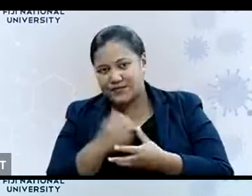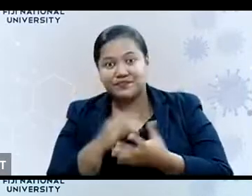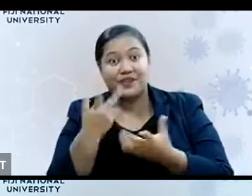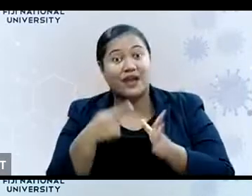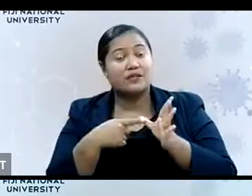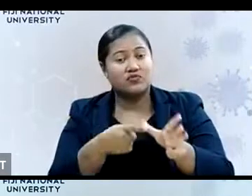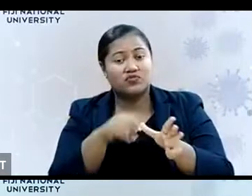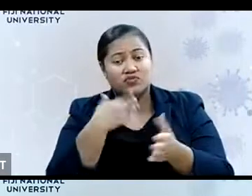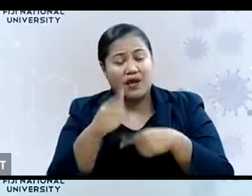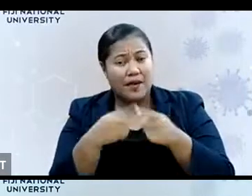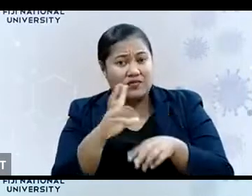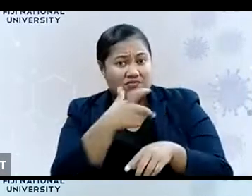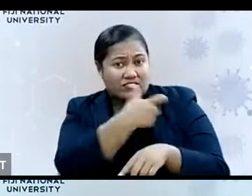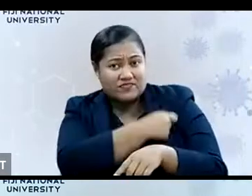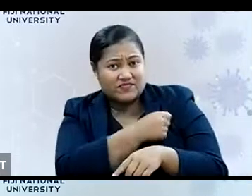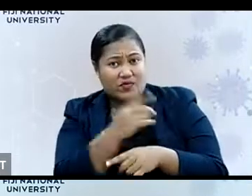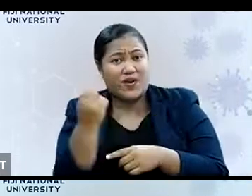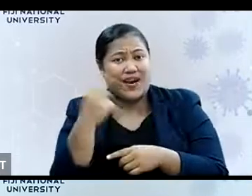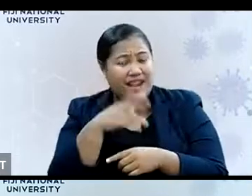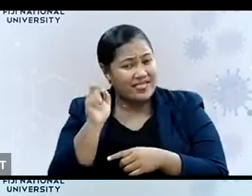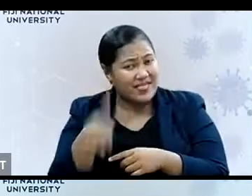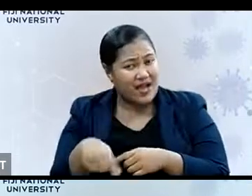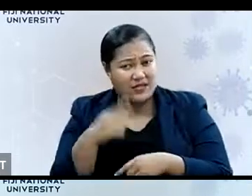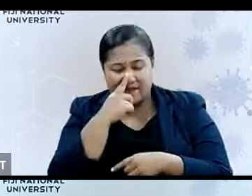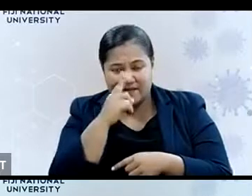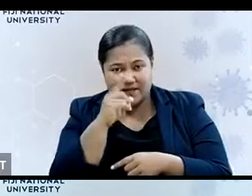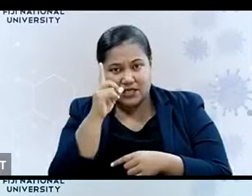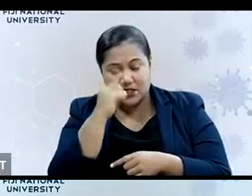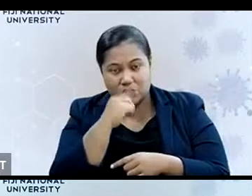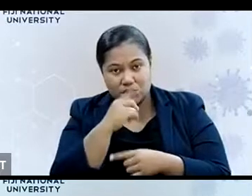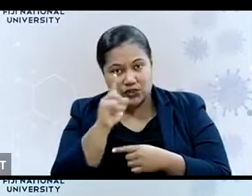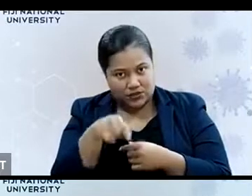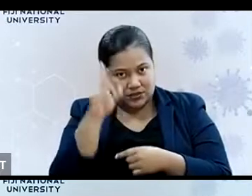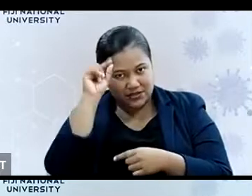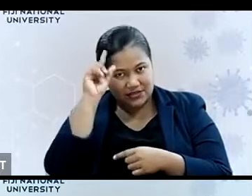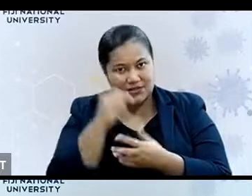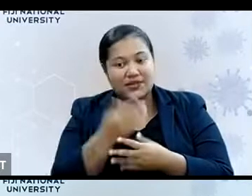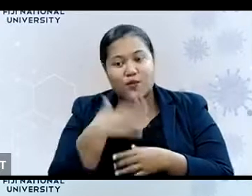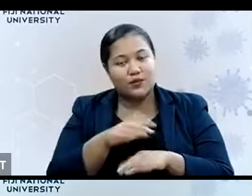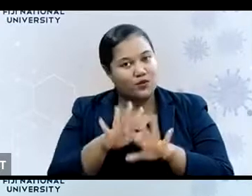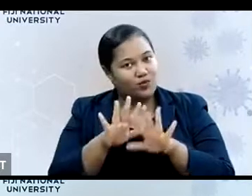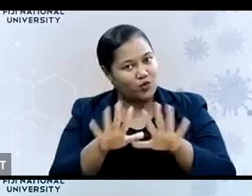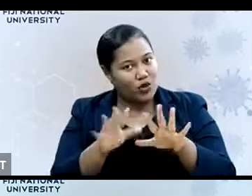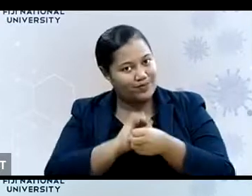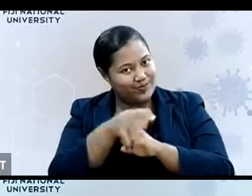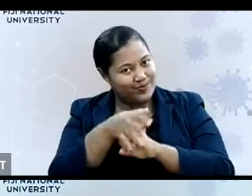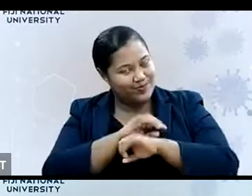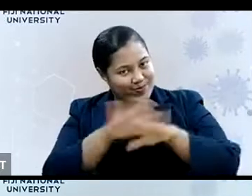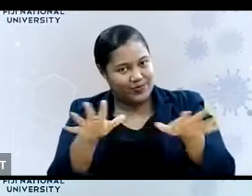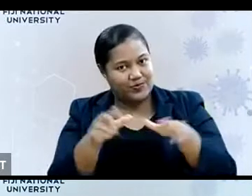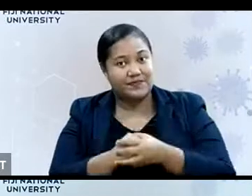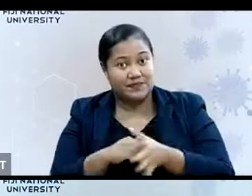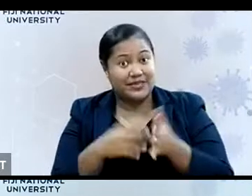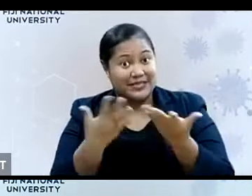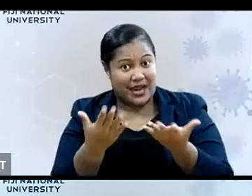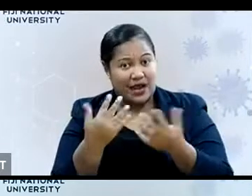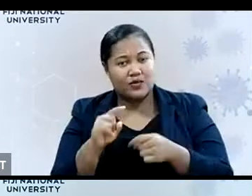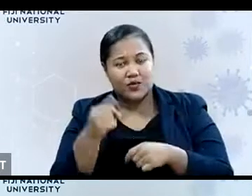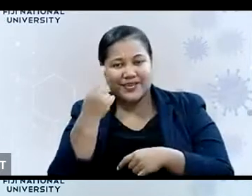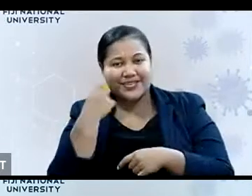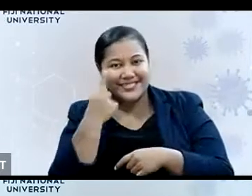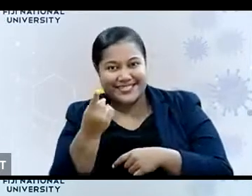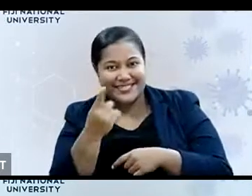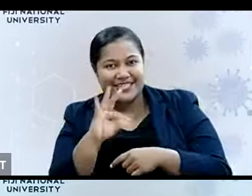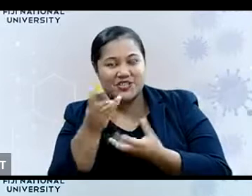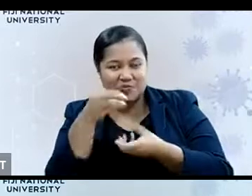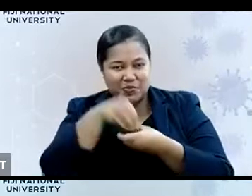the vaccination of hundreds of thousands of Fijians, which was essential to ending both the epidemics. And more recently, as we know, she's been